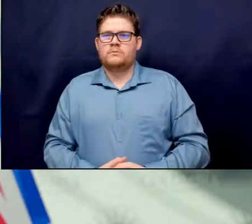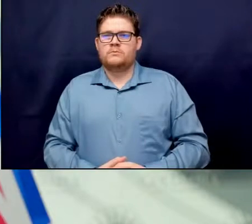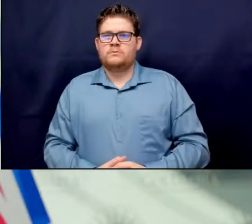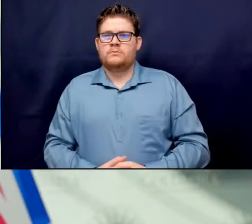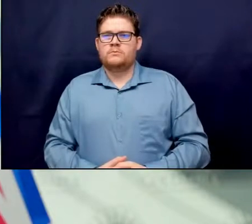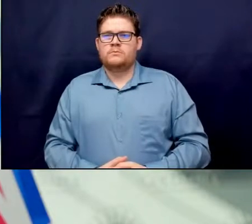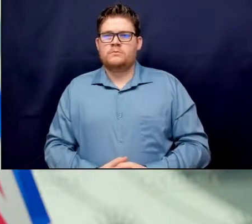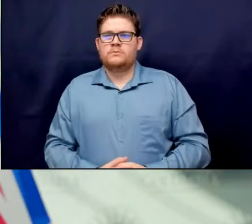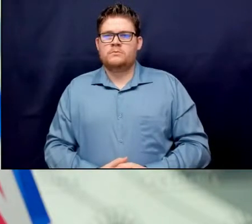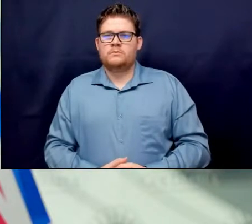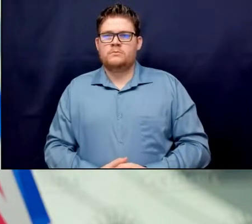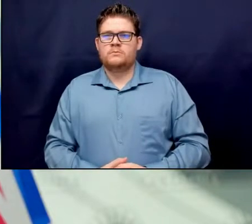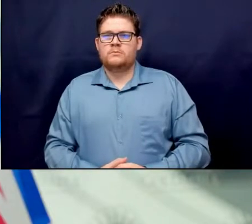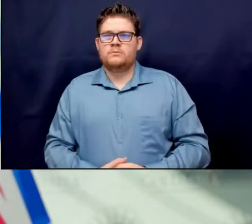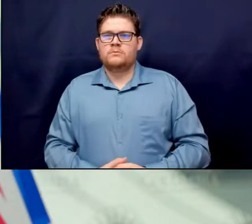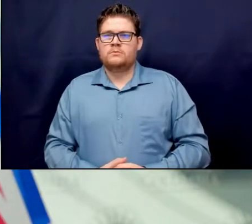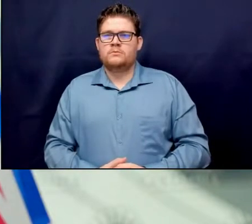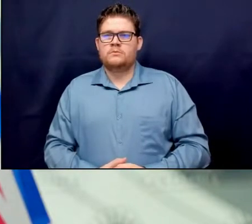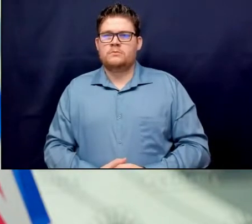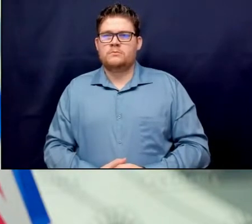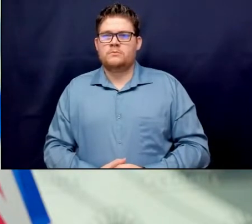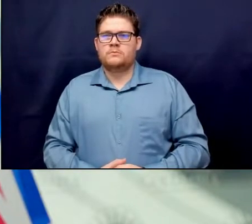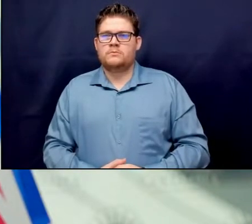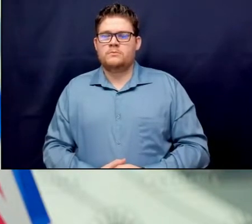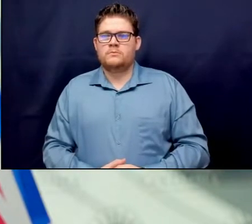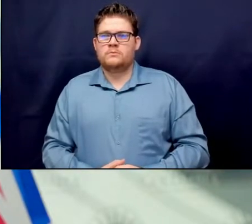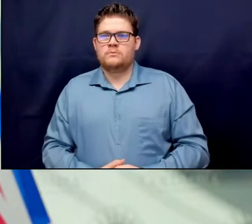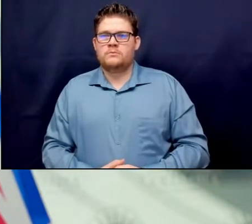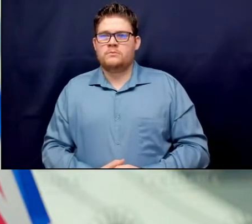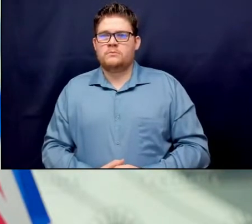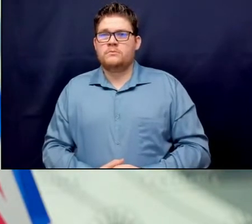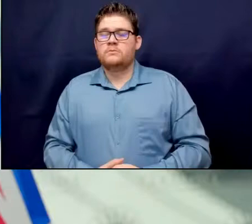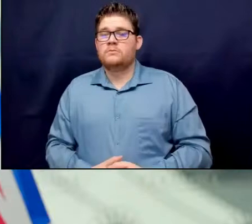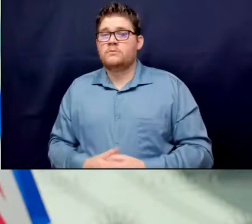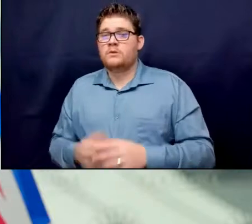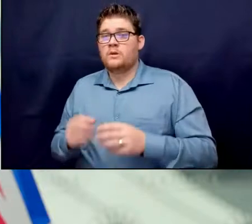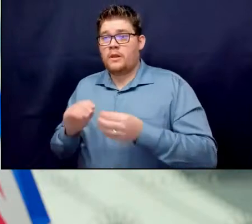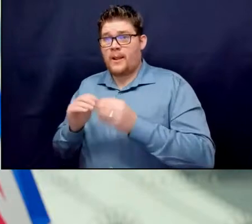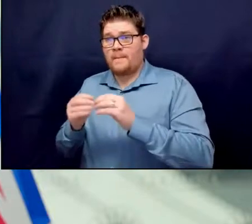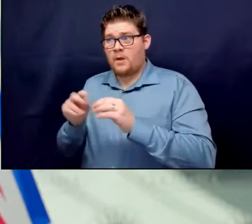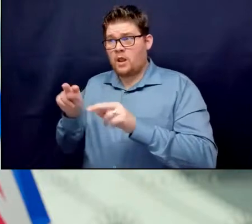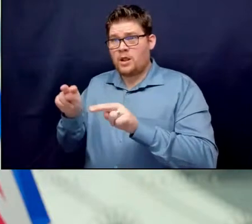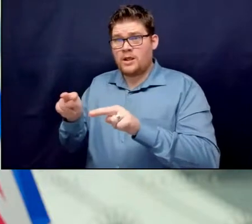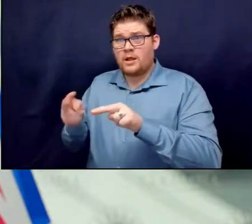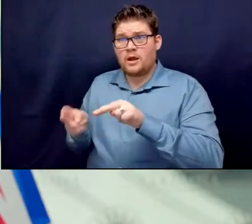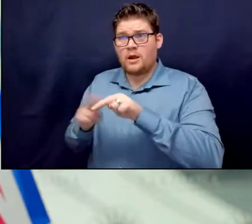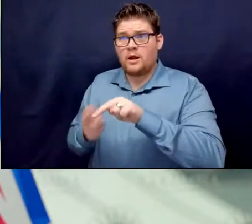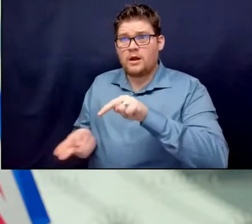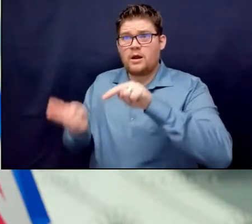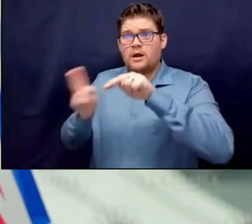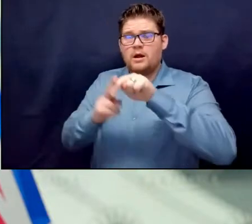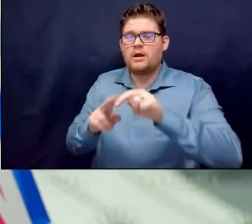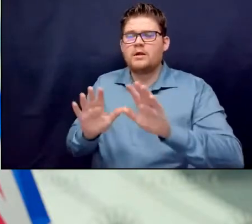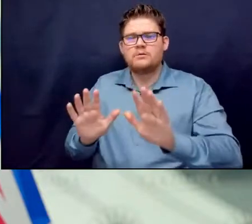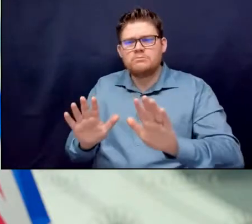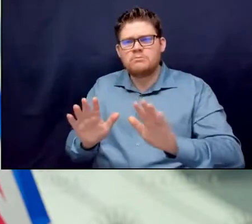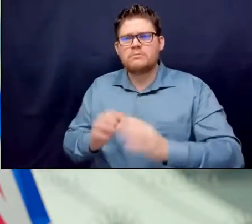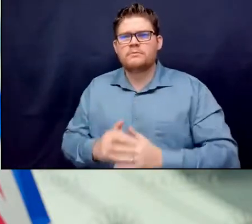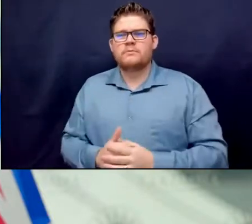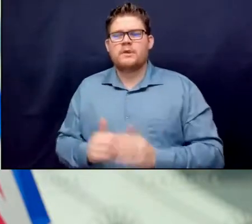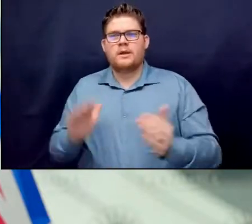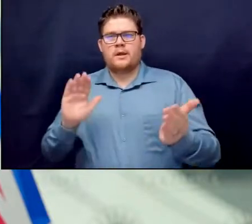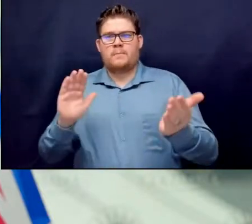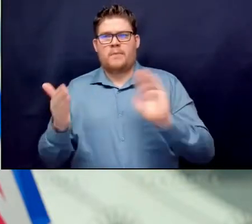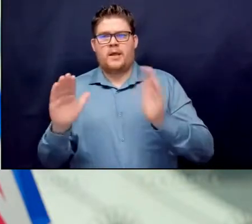period. So a relative stability, because the weeks are somewhat different. January 3rd to 9th included a statutory holiday and two